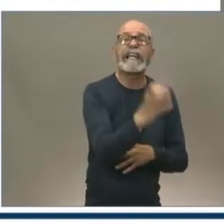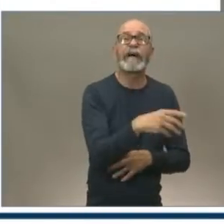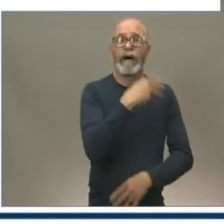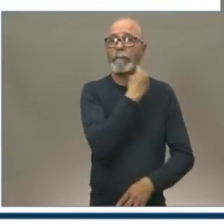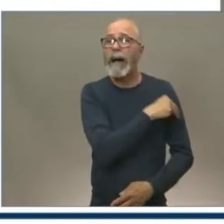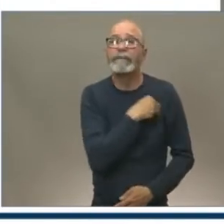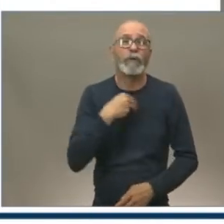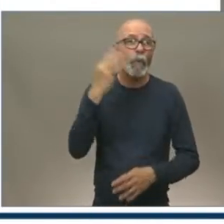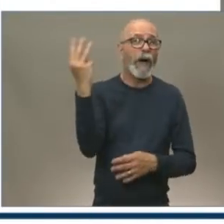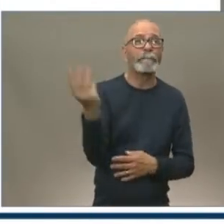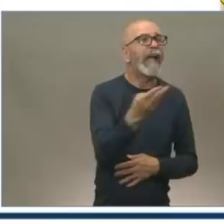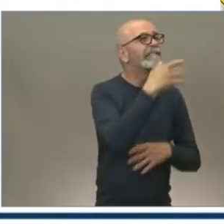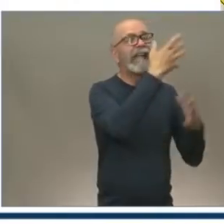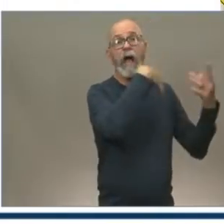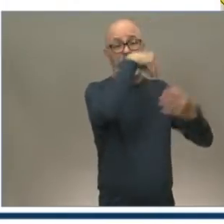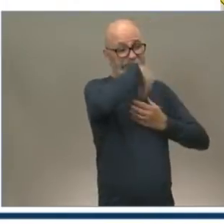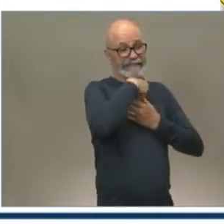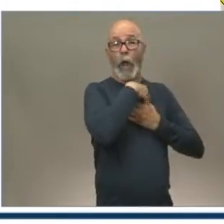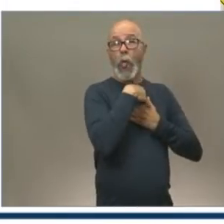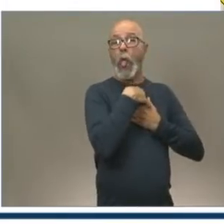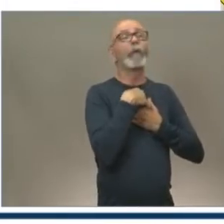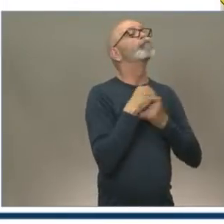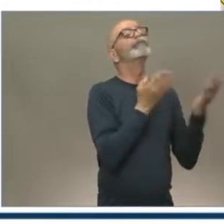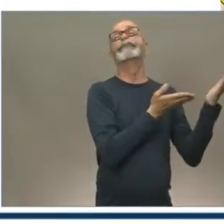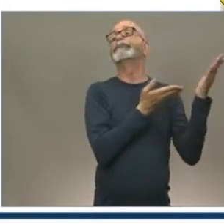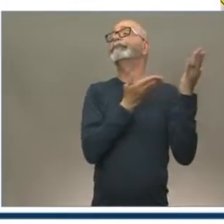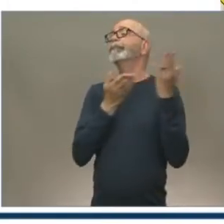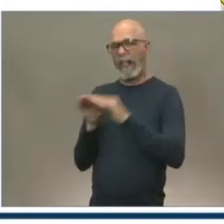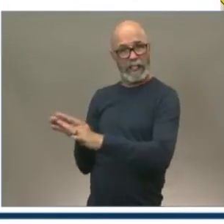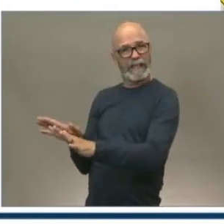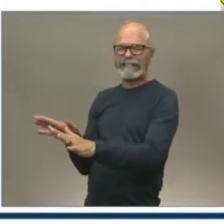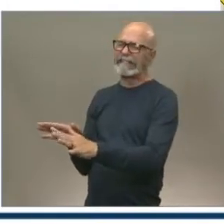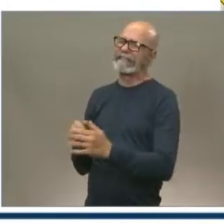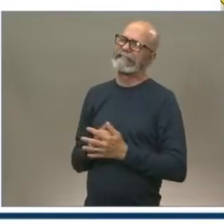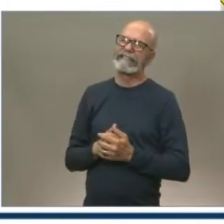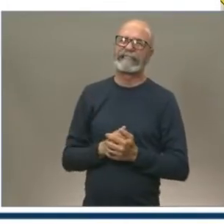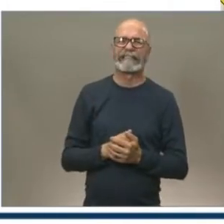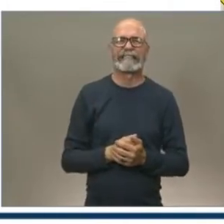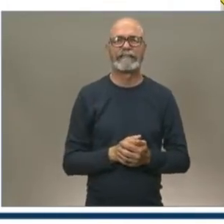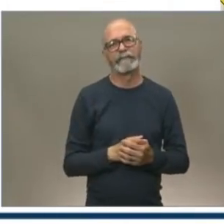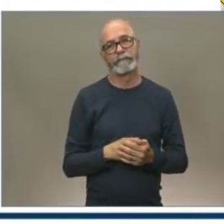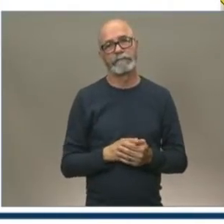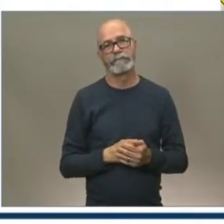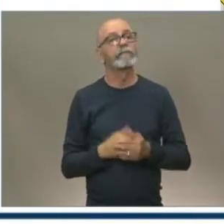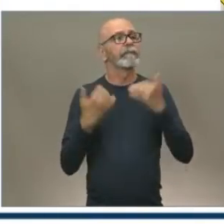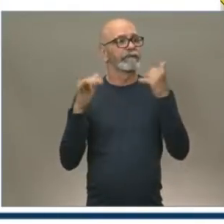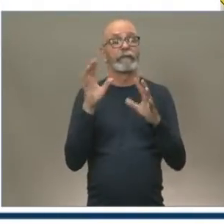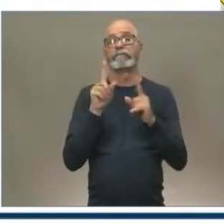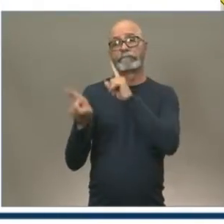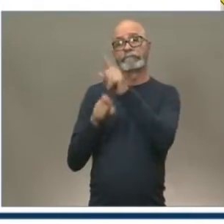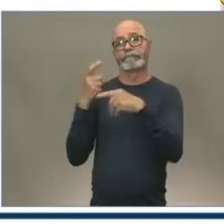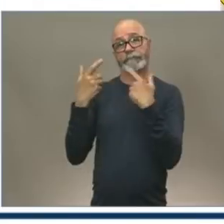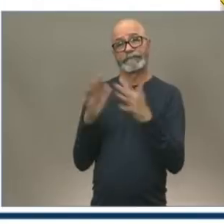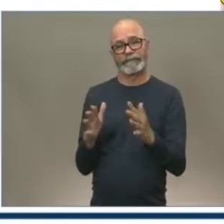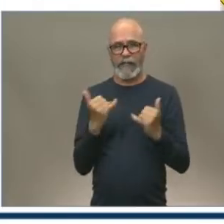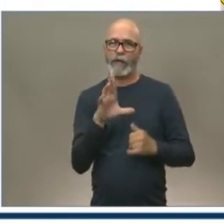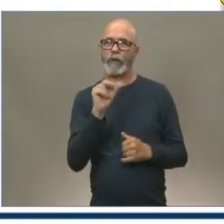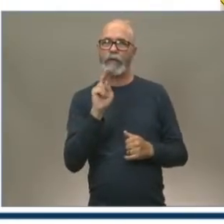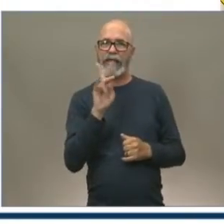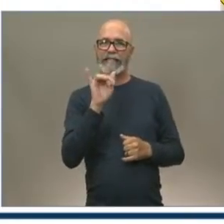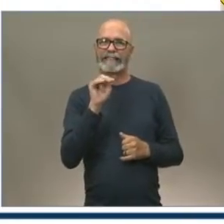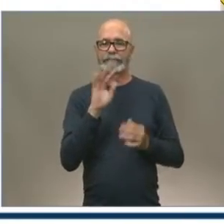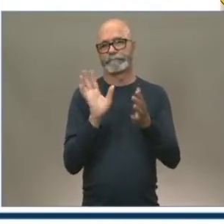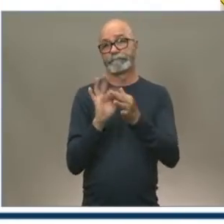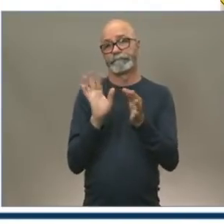virus. And that is all the time we have today for questions. Go ahead, Premier. Thank you, and I want to thank Nova